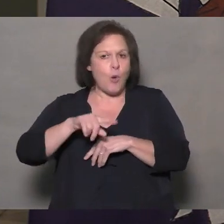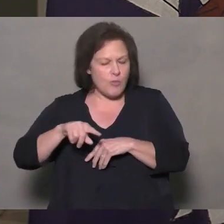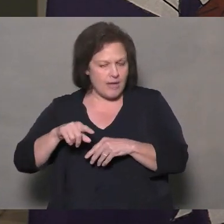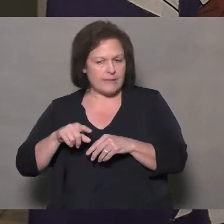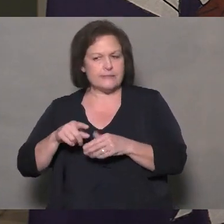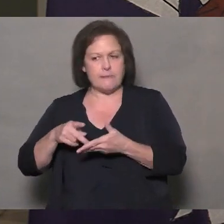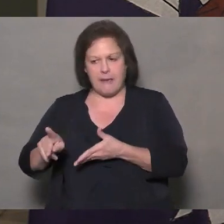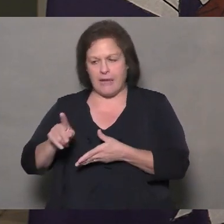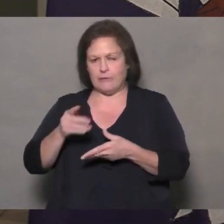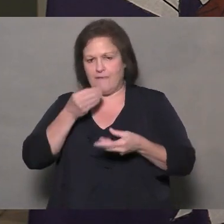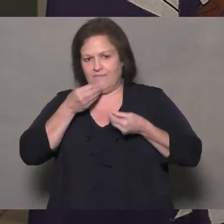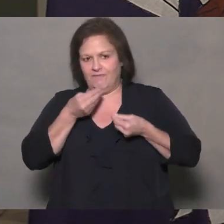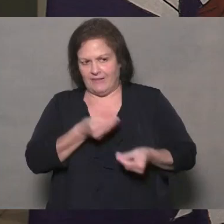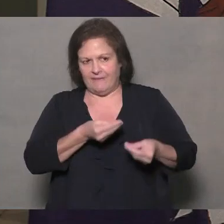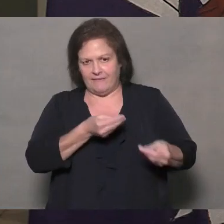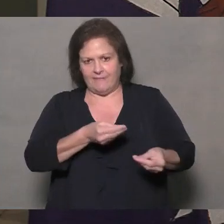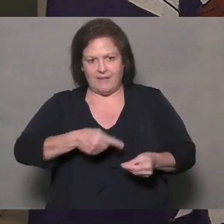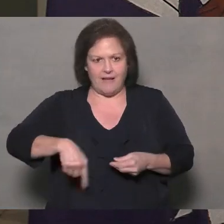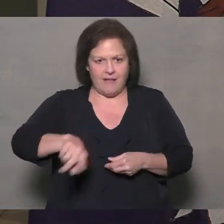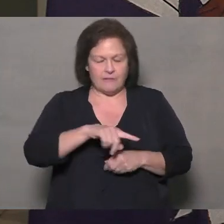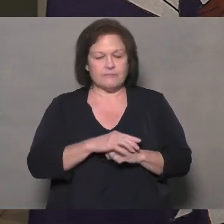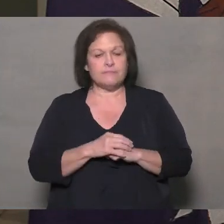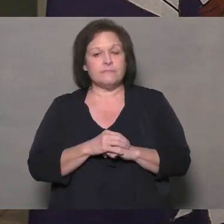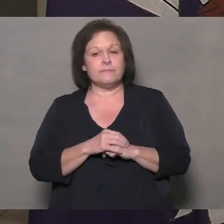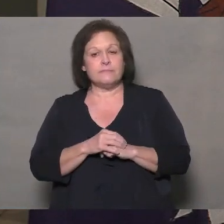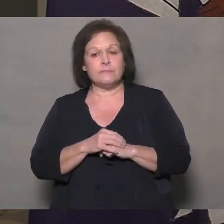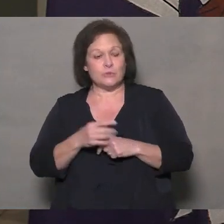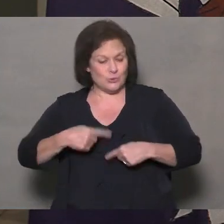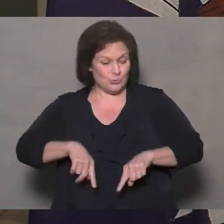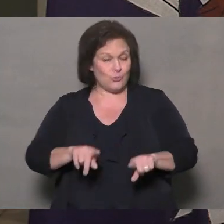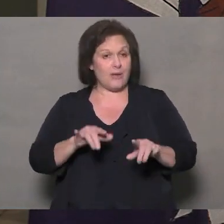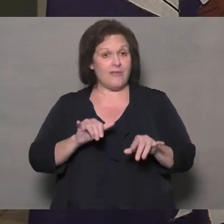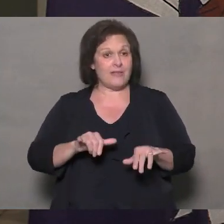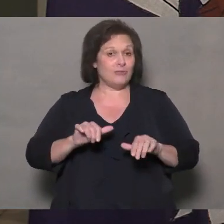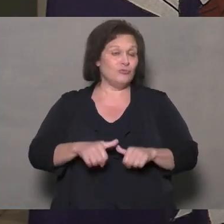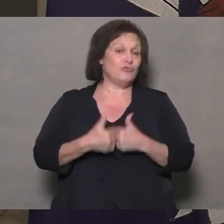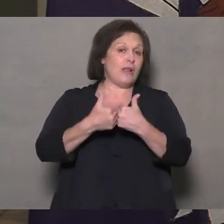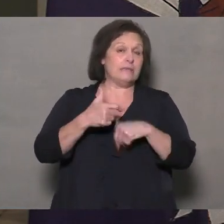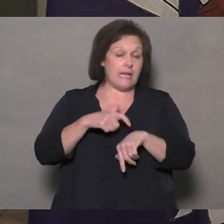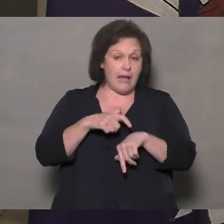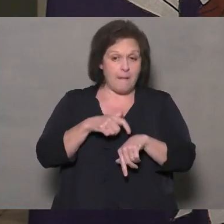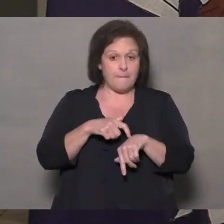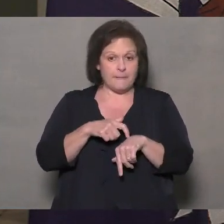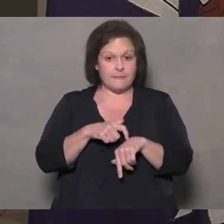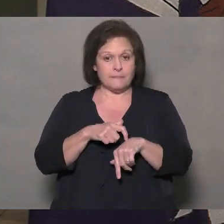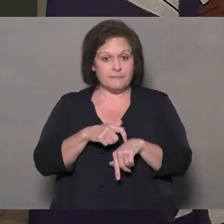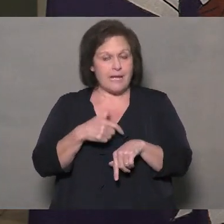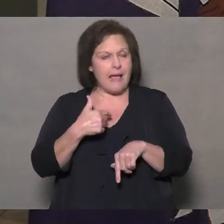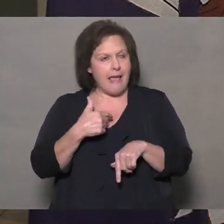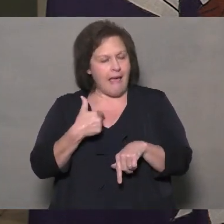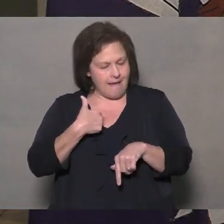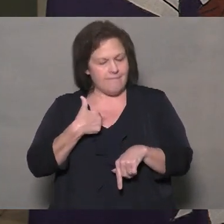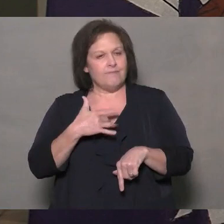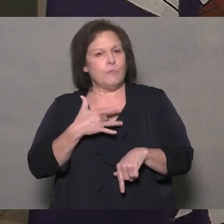them. In the midst of all of these challenges, I have hope.